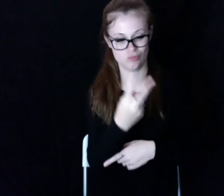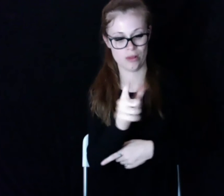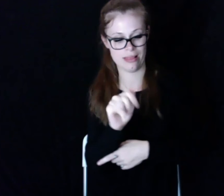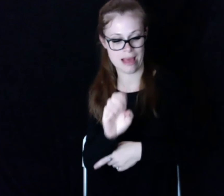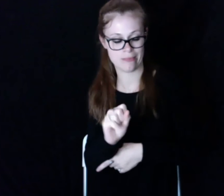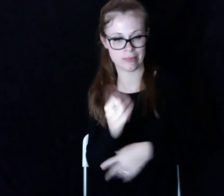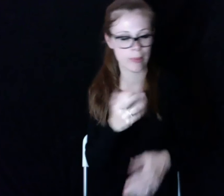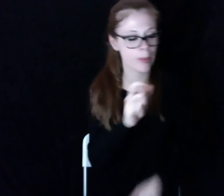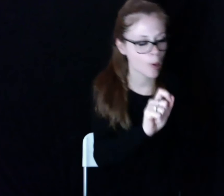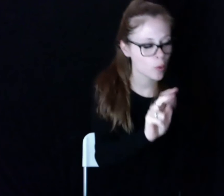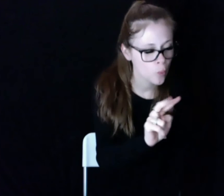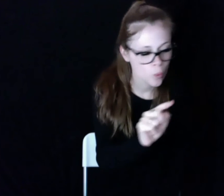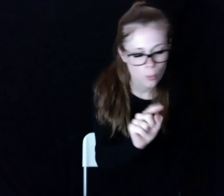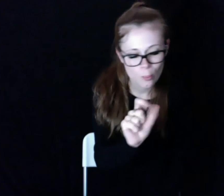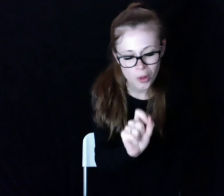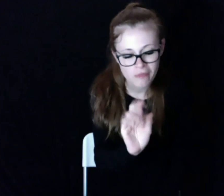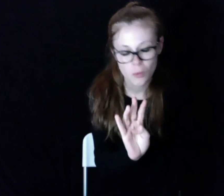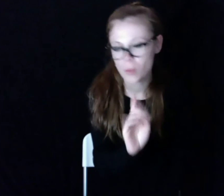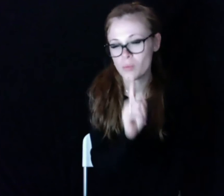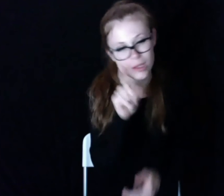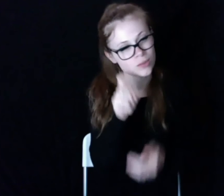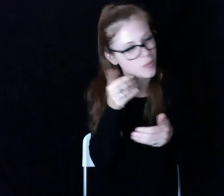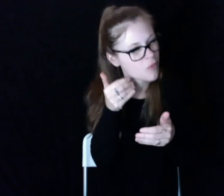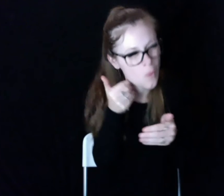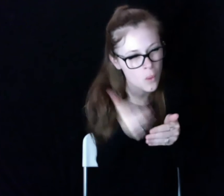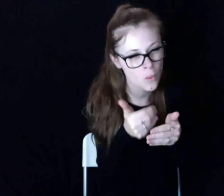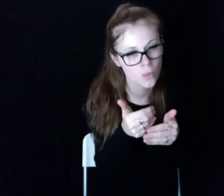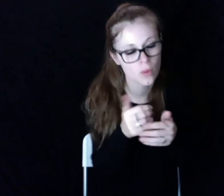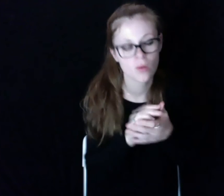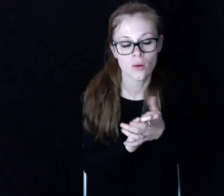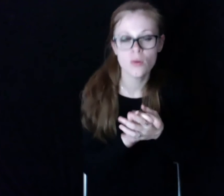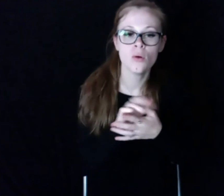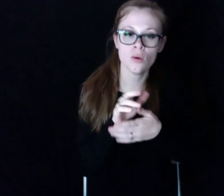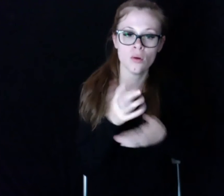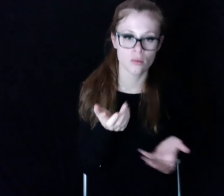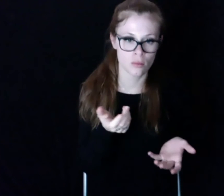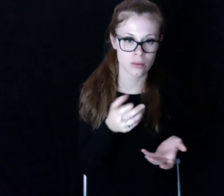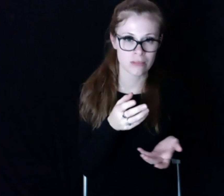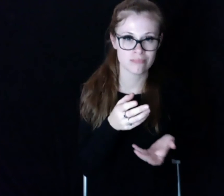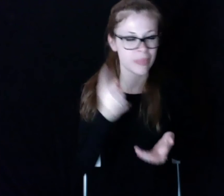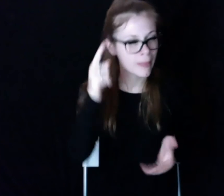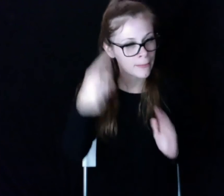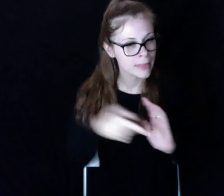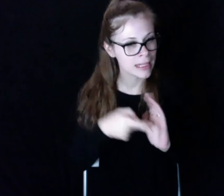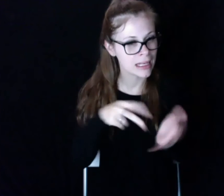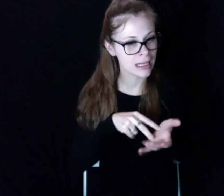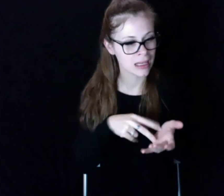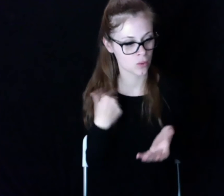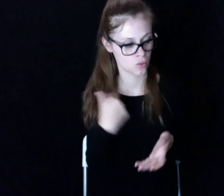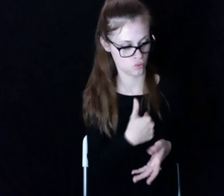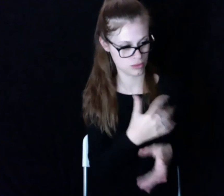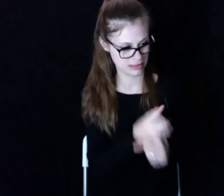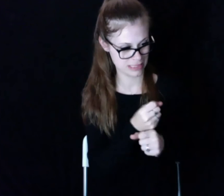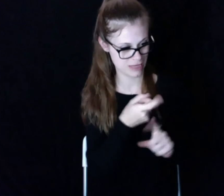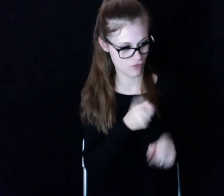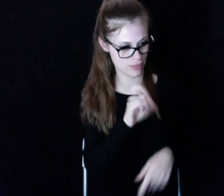to 0.4. So they're pretty close. And certainly as far as the meaning that we draw from that A1C, which is a